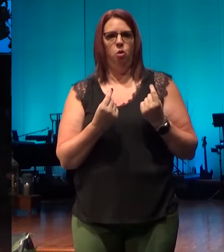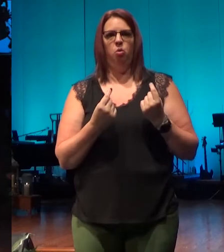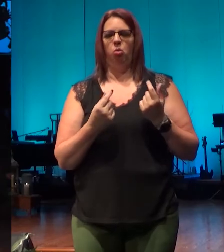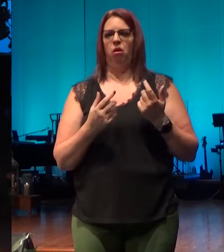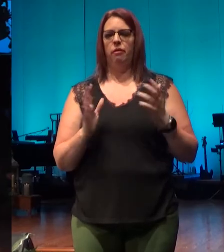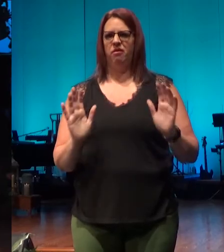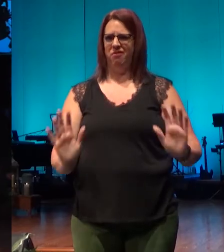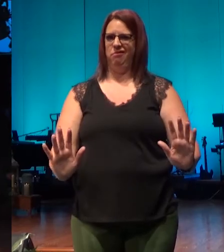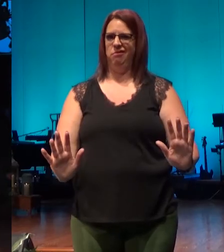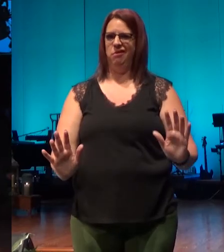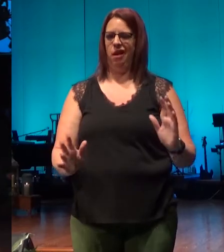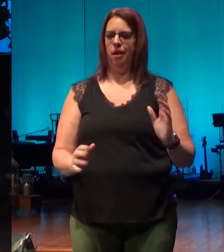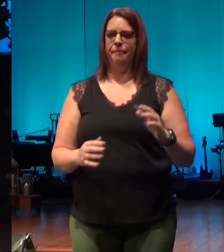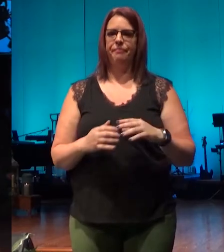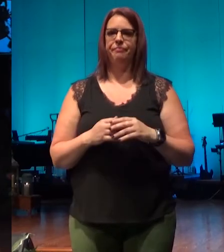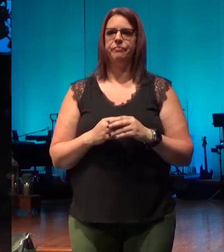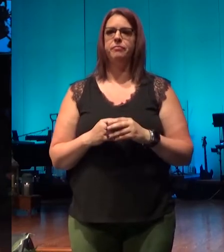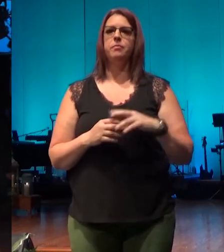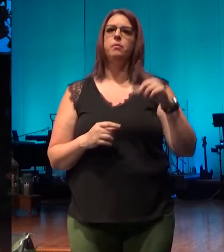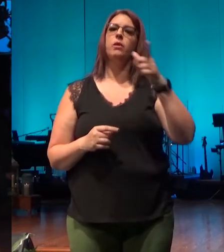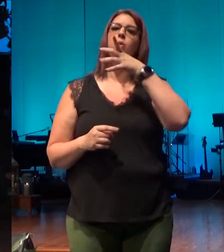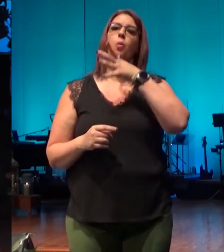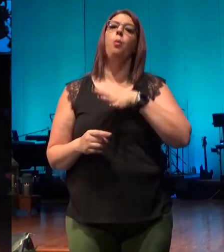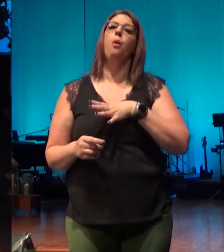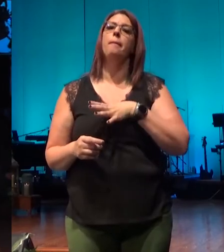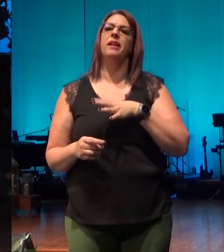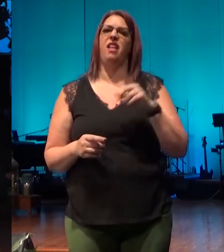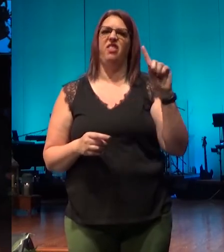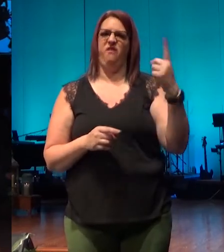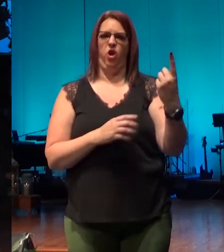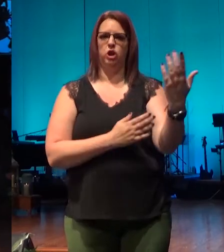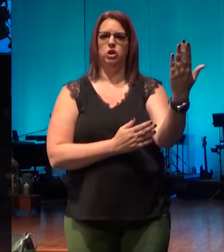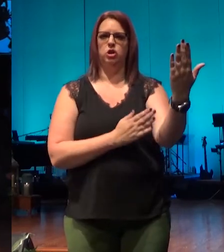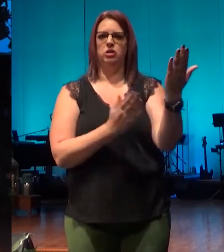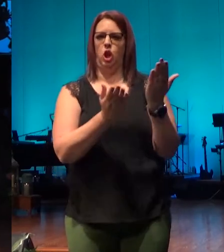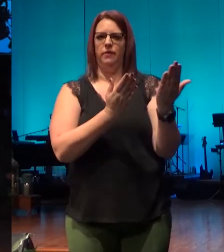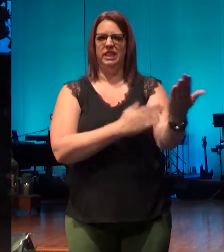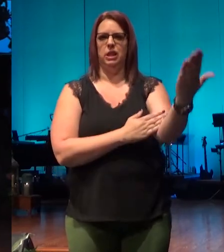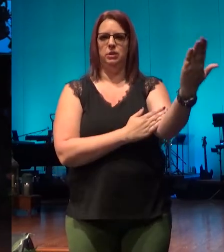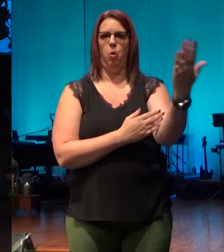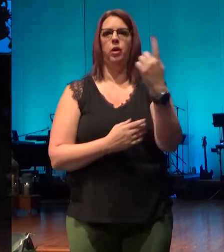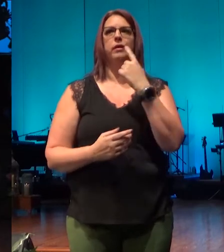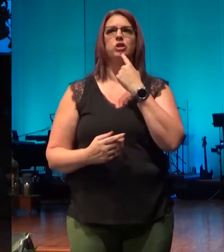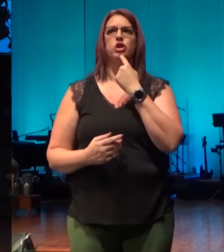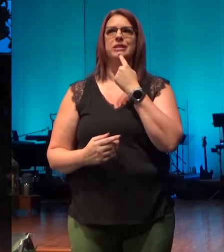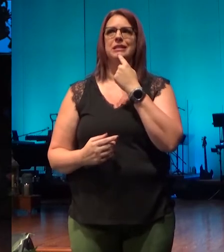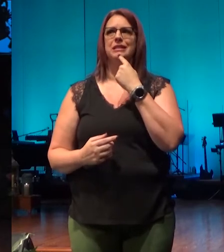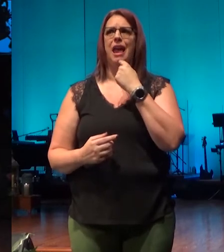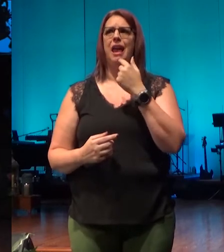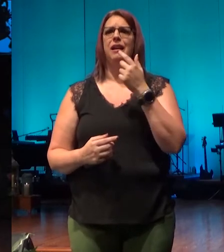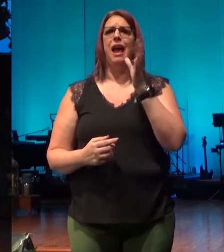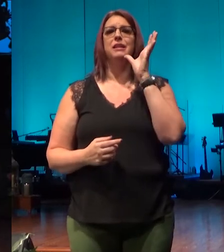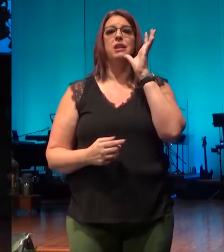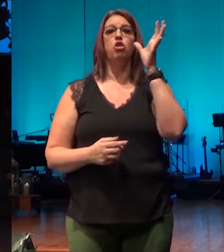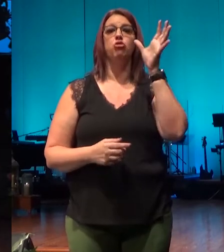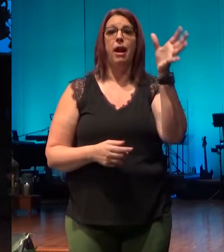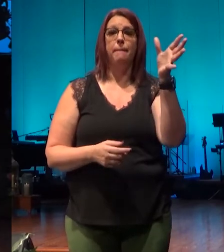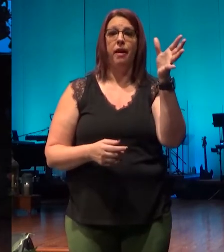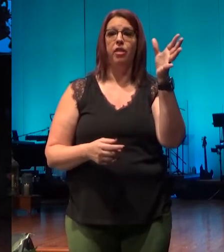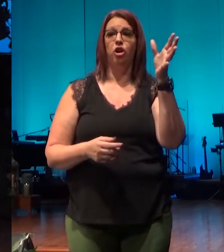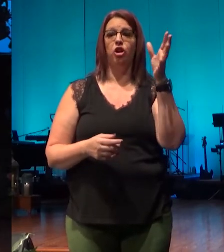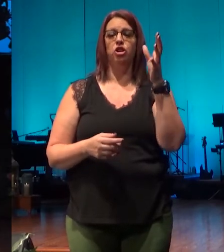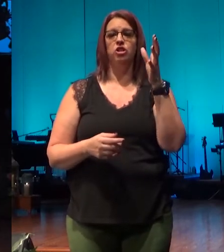first service said to me that it took her a while to understand. I love this. She said someone told her as a grandmother that advice is